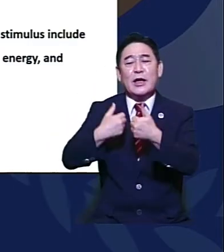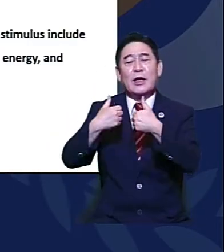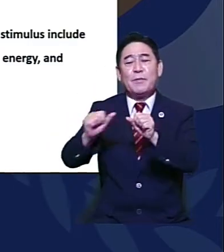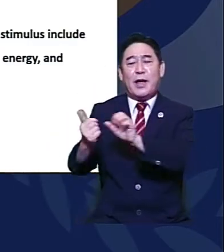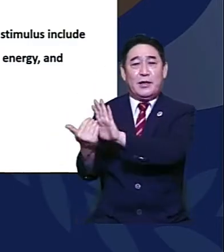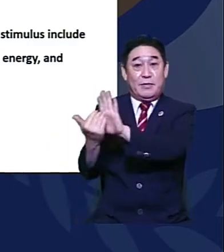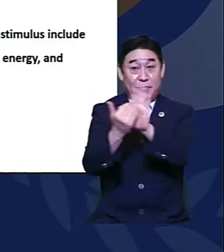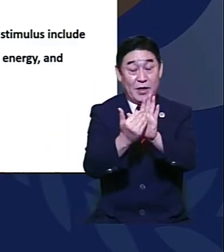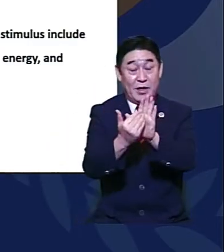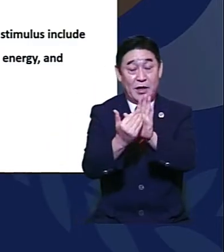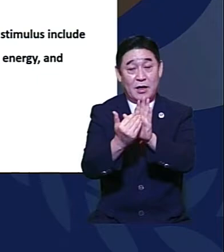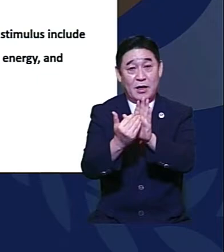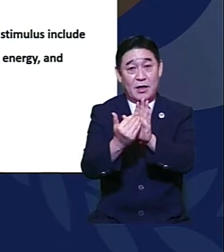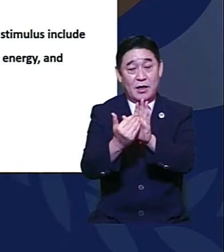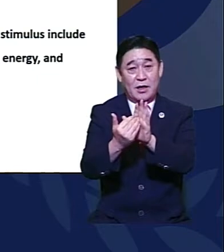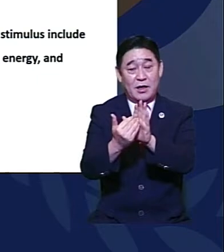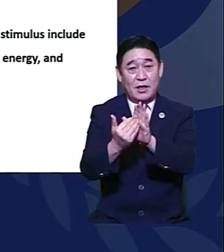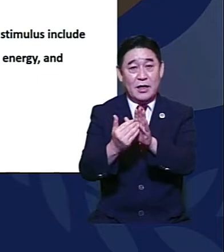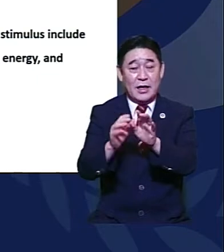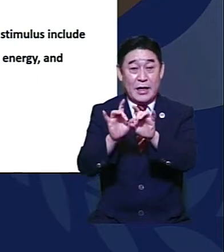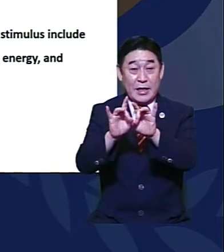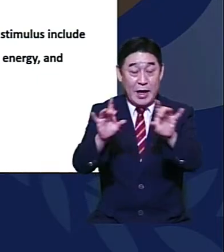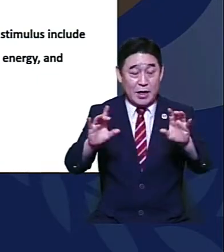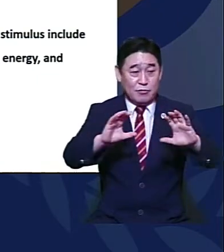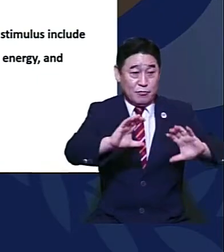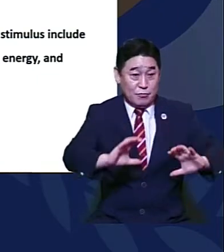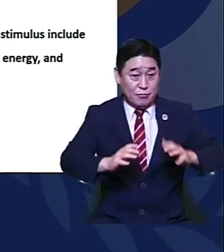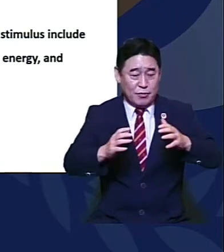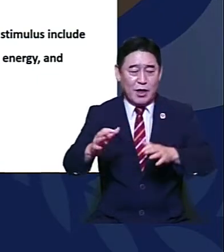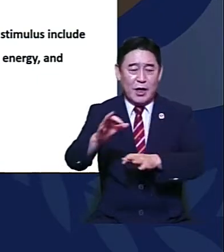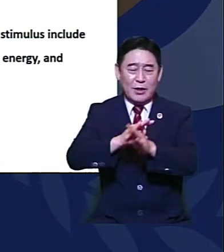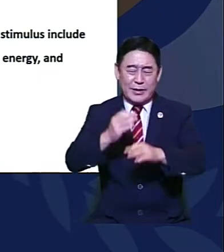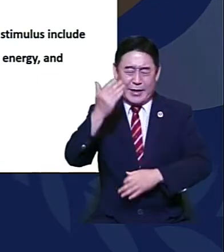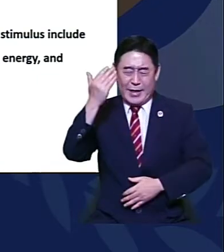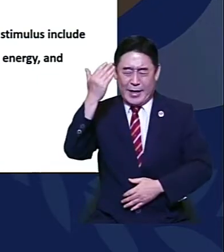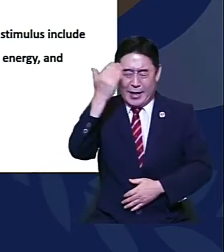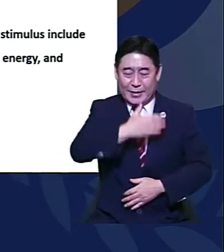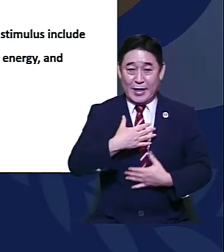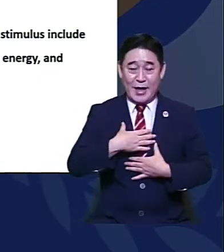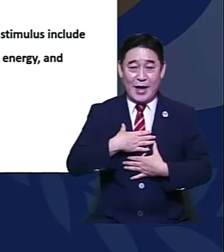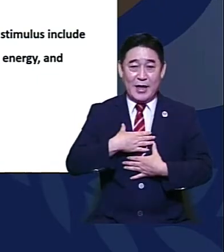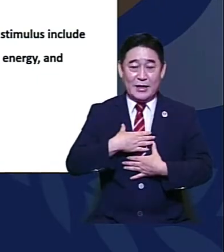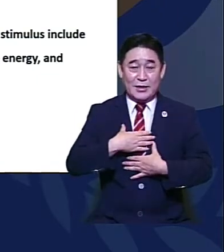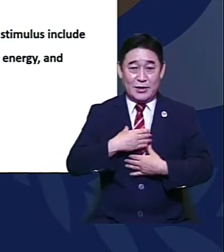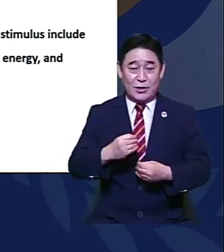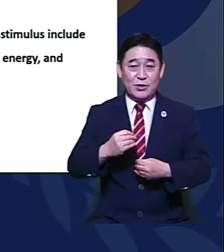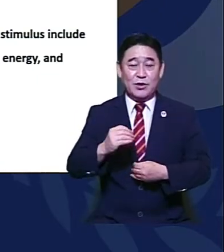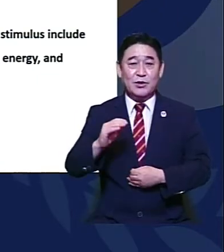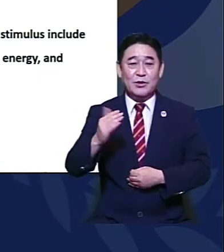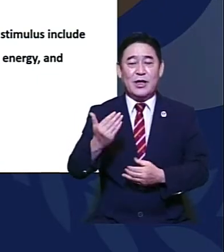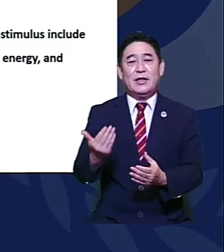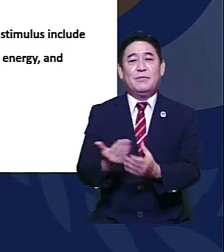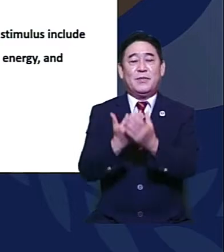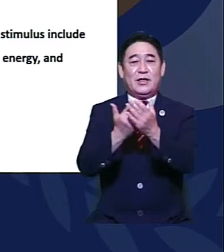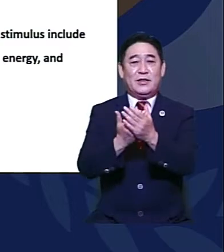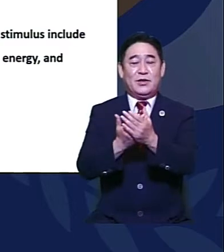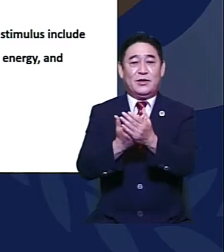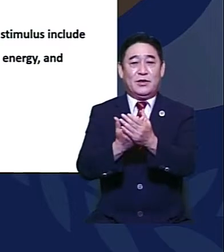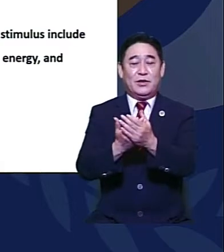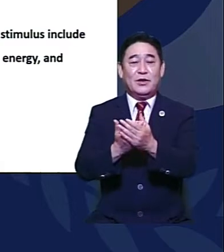economies on a path to clean and stable development. And lastly,